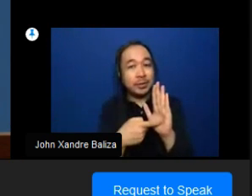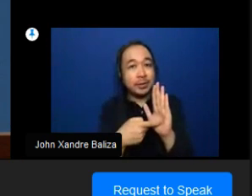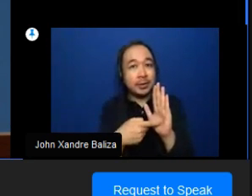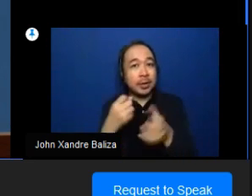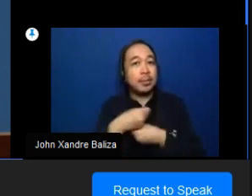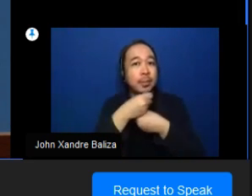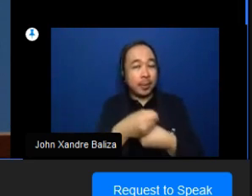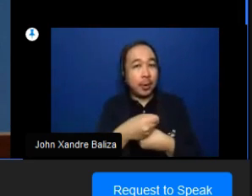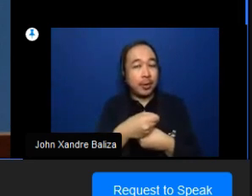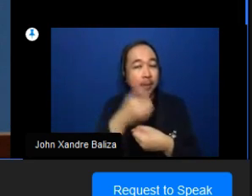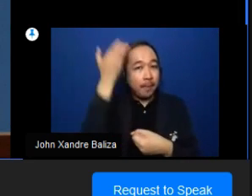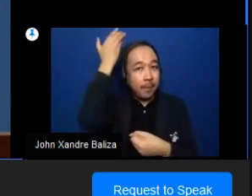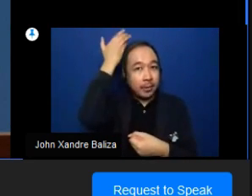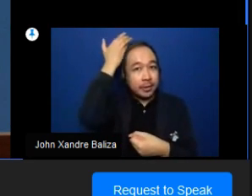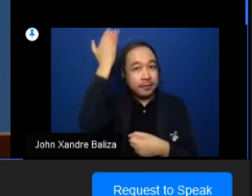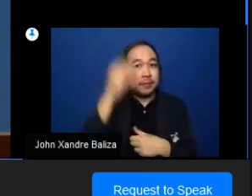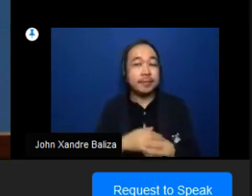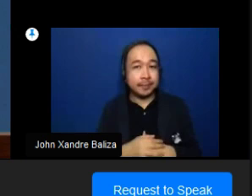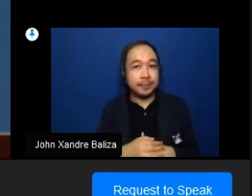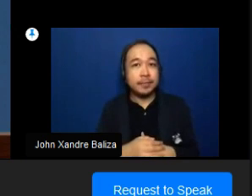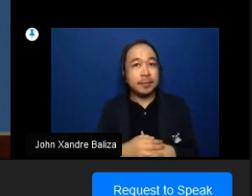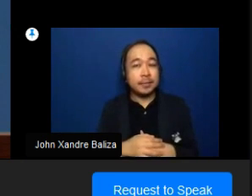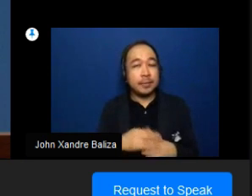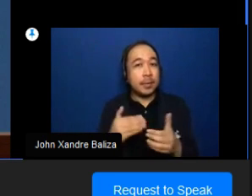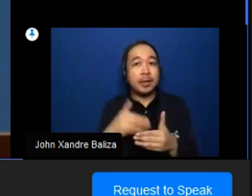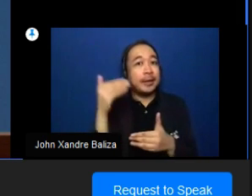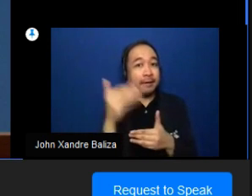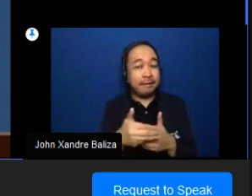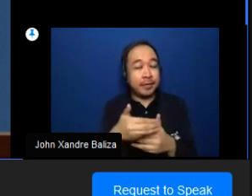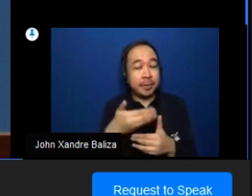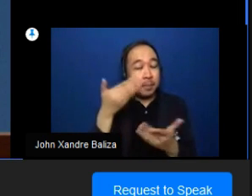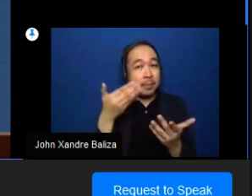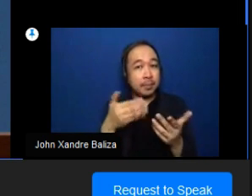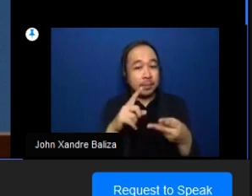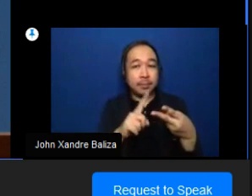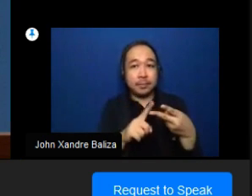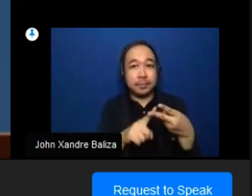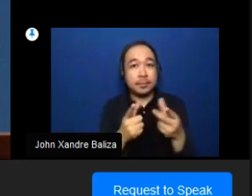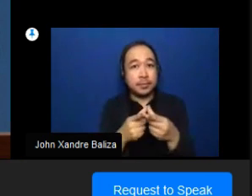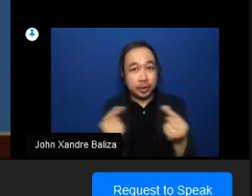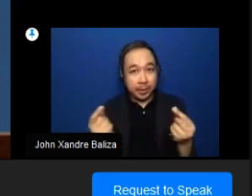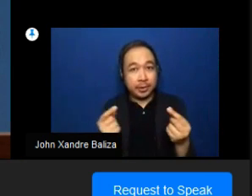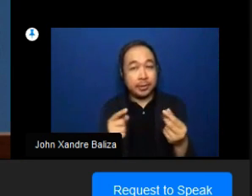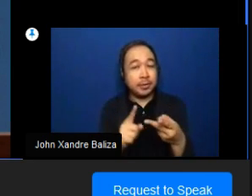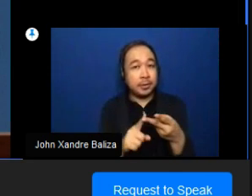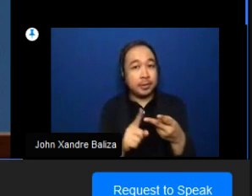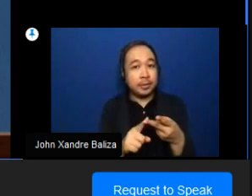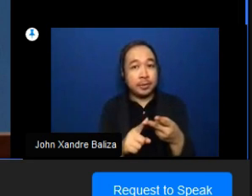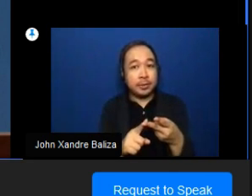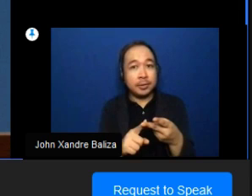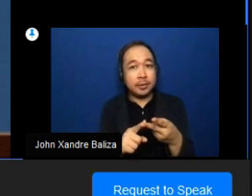next speaker. And following Maldives, we have Japan registered to speak